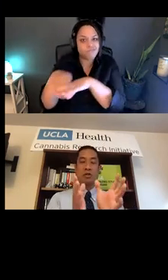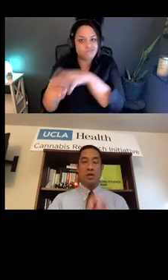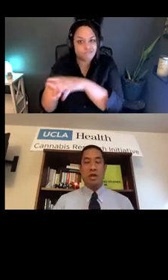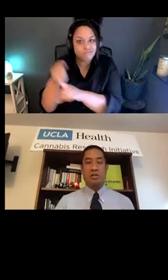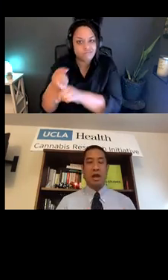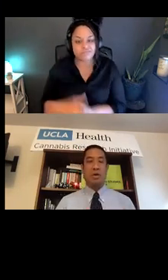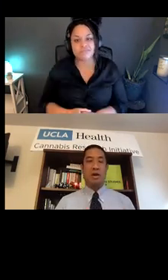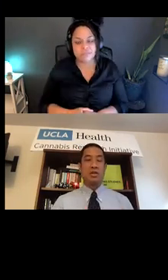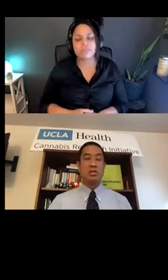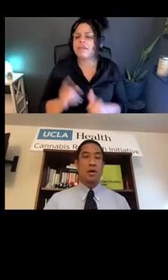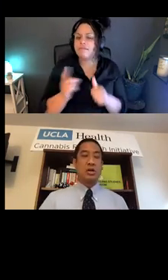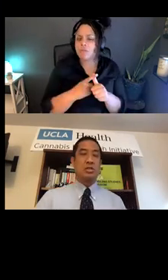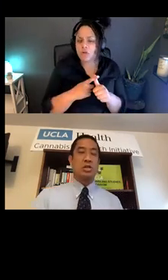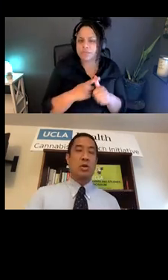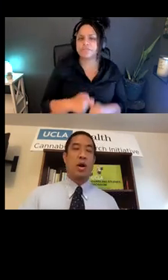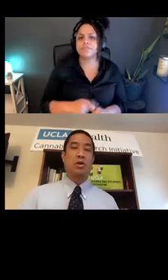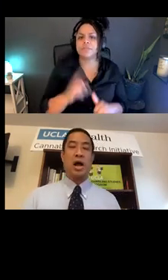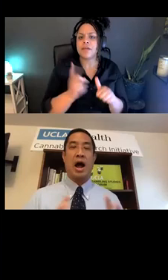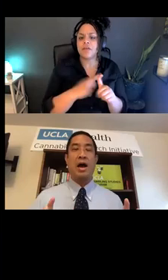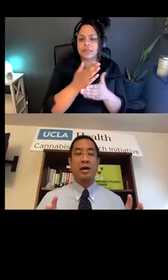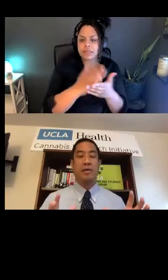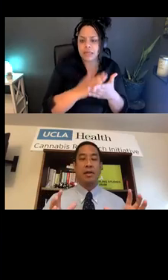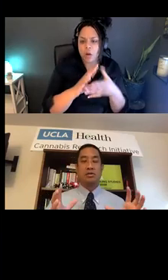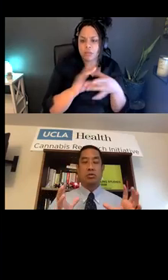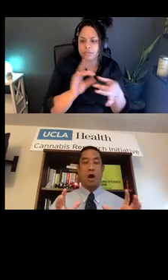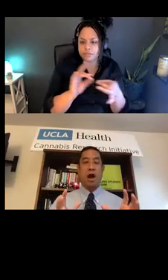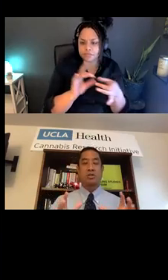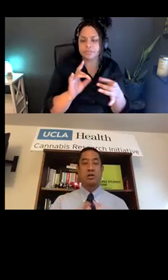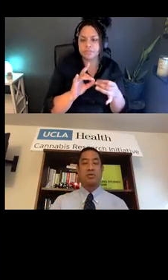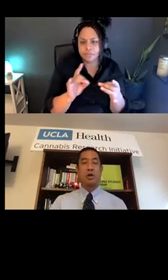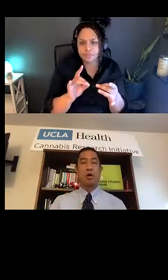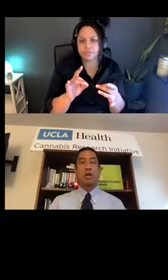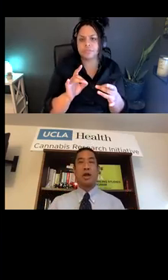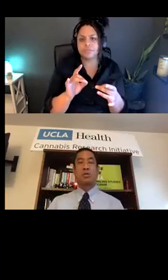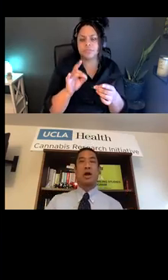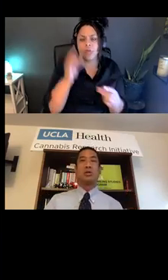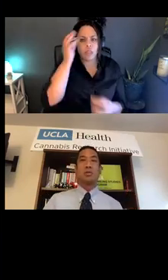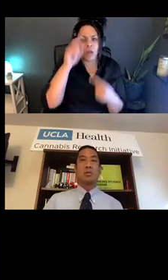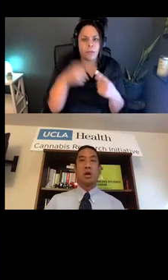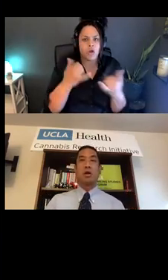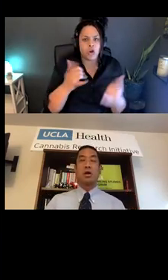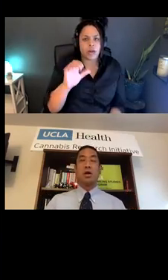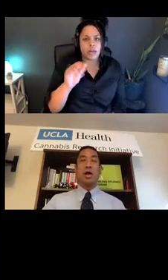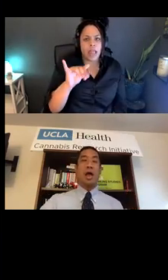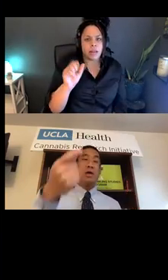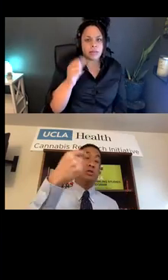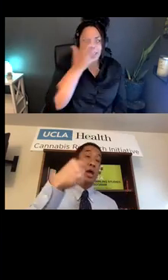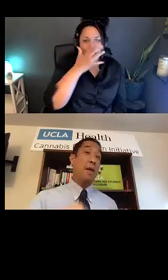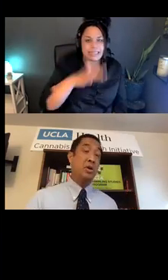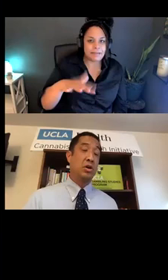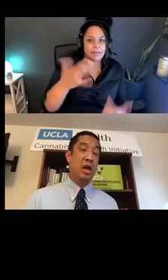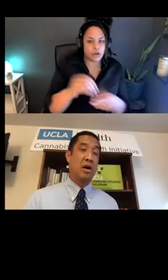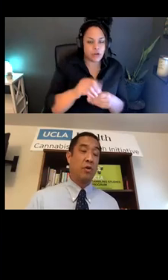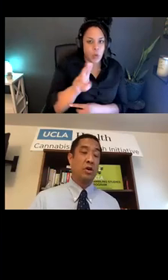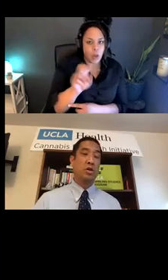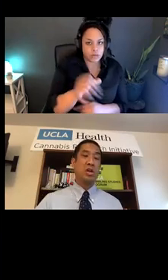The first segment of this presentation, I want to just highlight some thoughts of the current cannabis landscape in America and what's happened